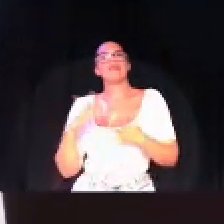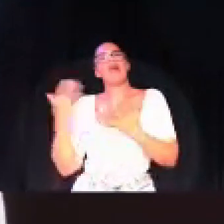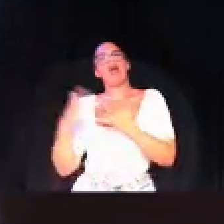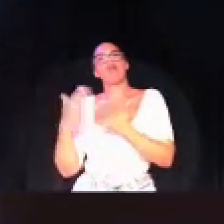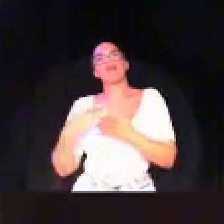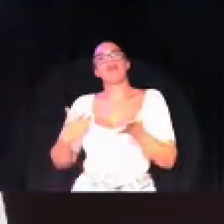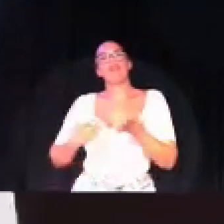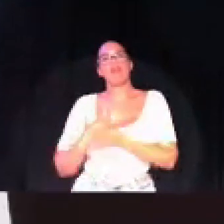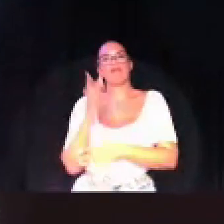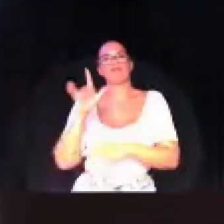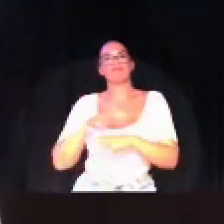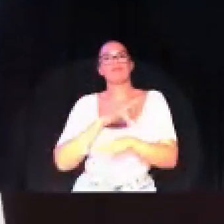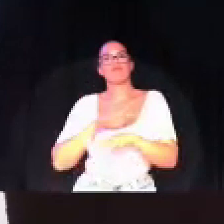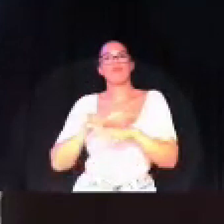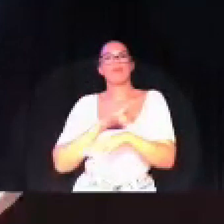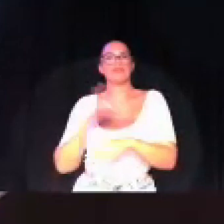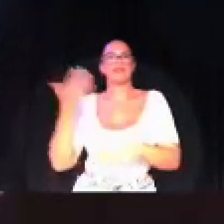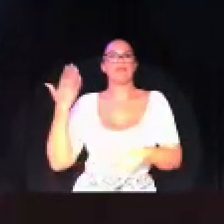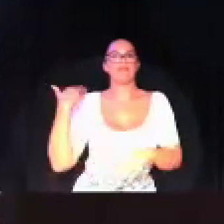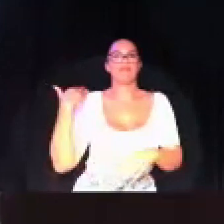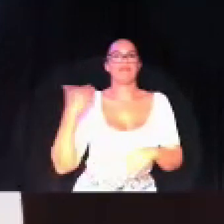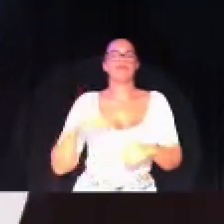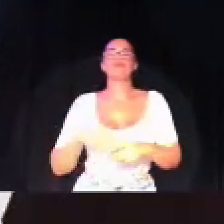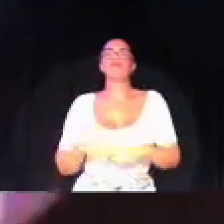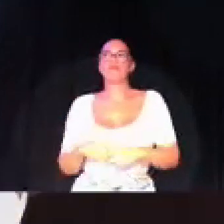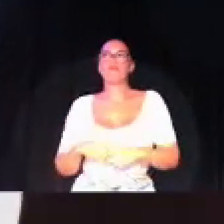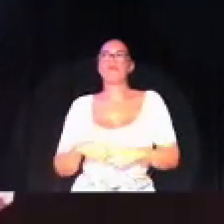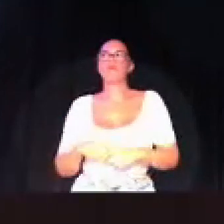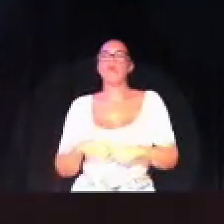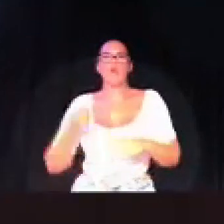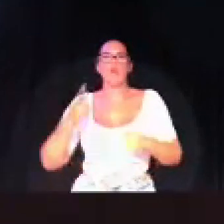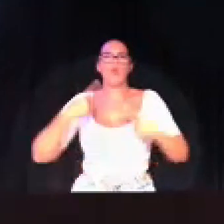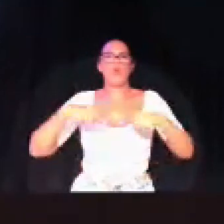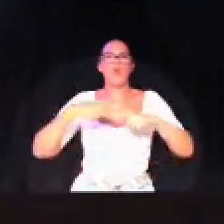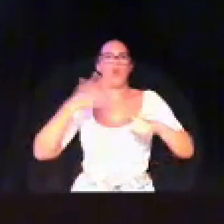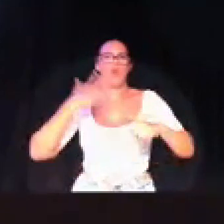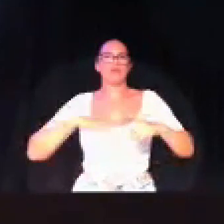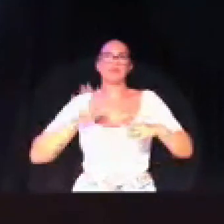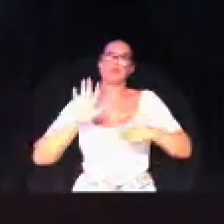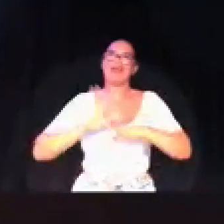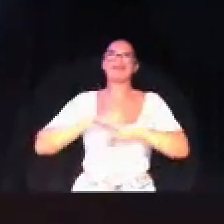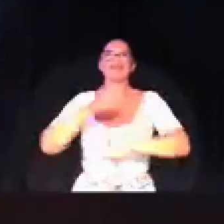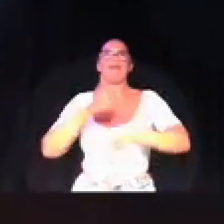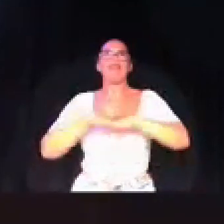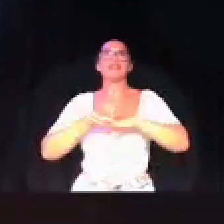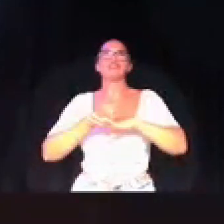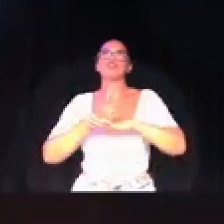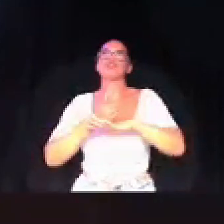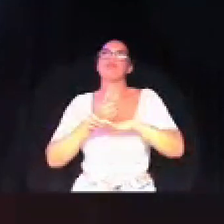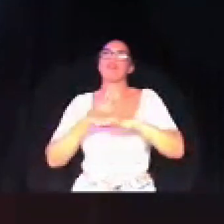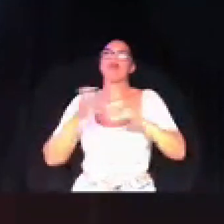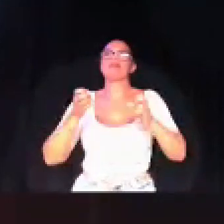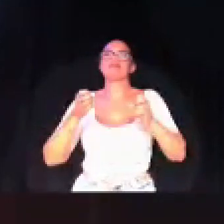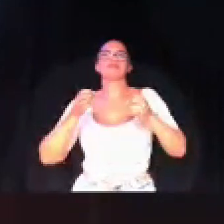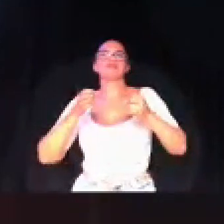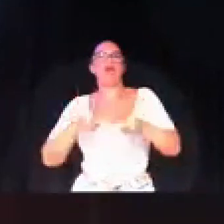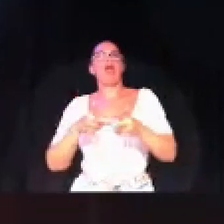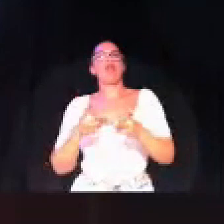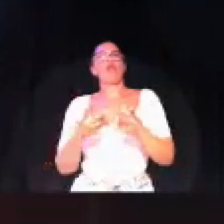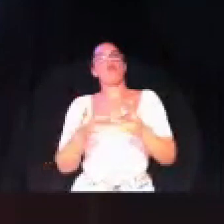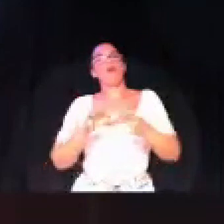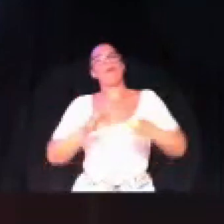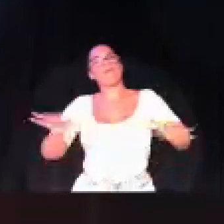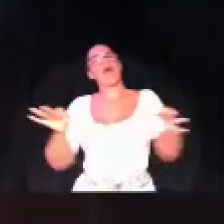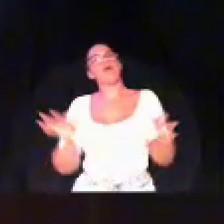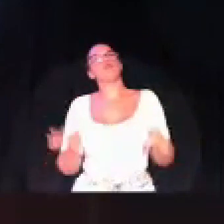So it's kind of like we'd established this kind of palette or kind of aesthetic, kind of not boundary, but you know what I mean, kind of